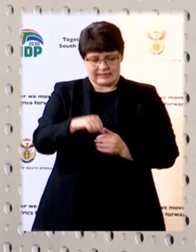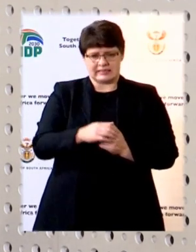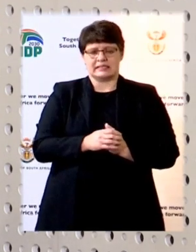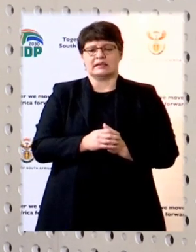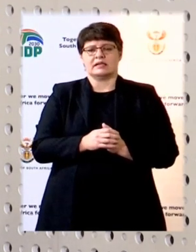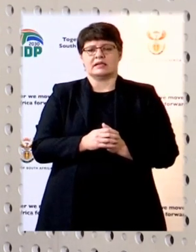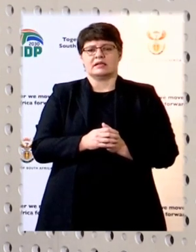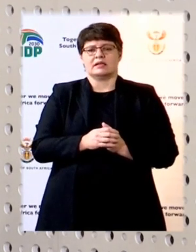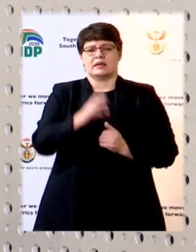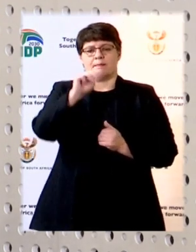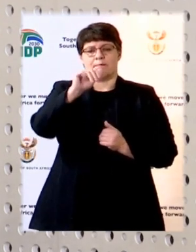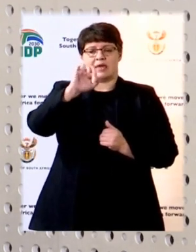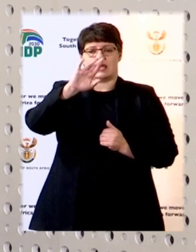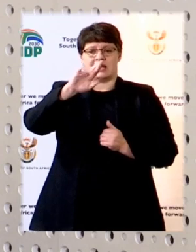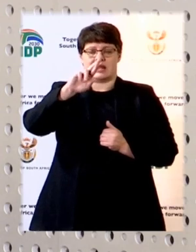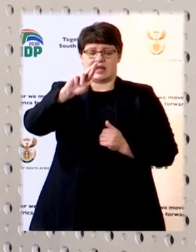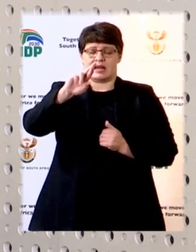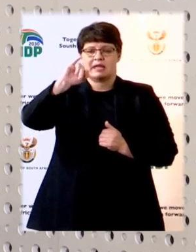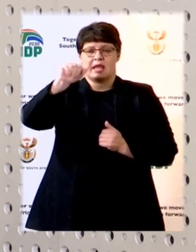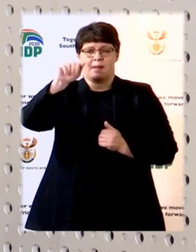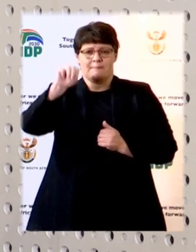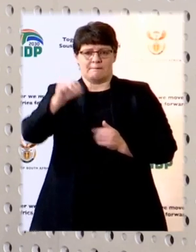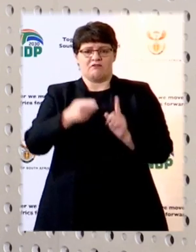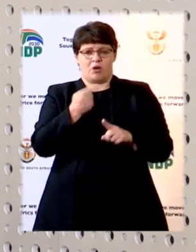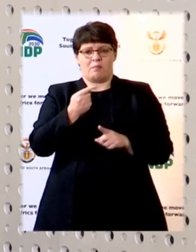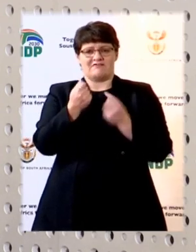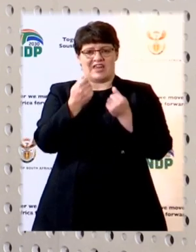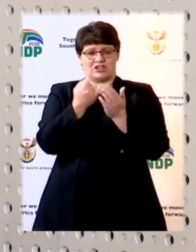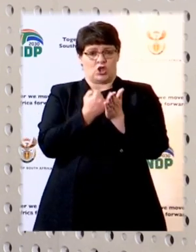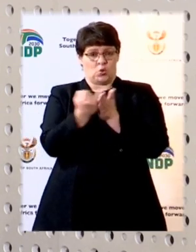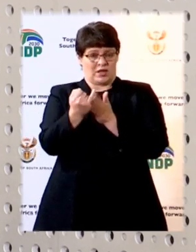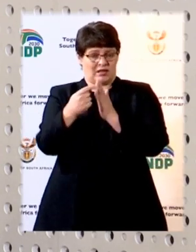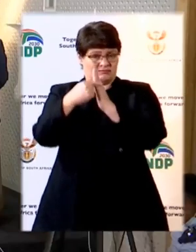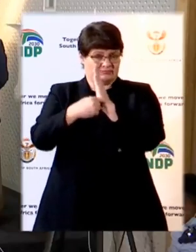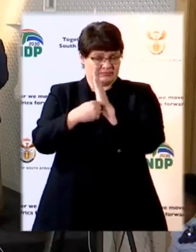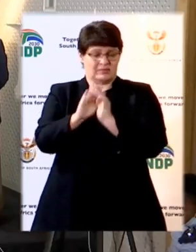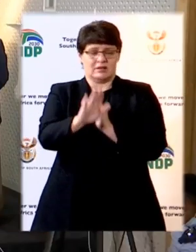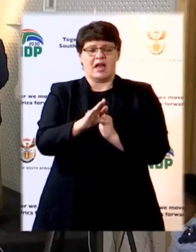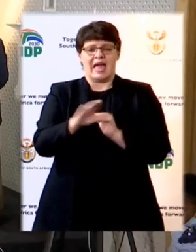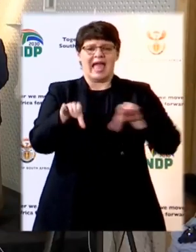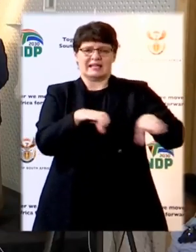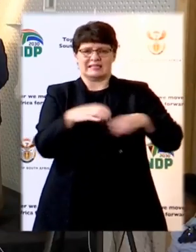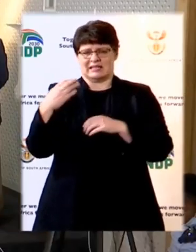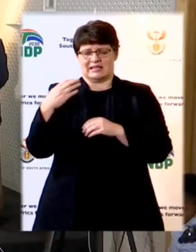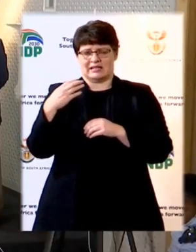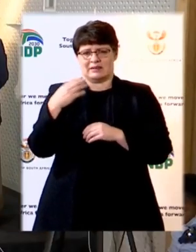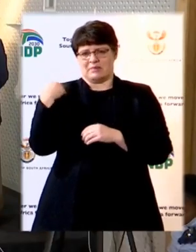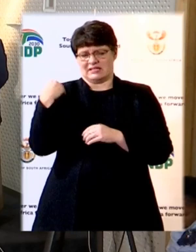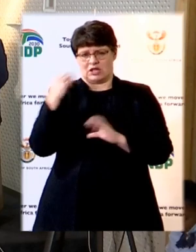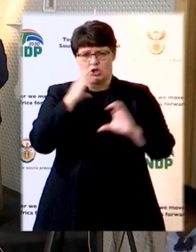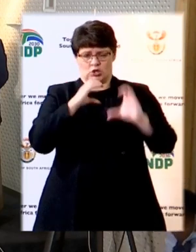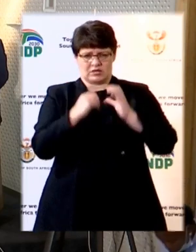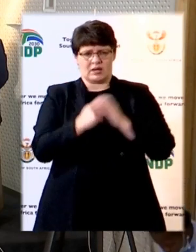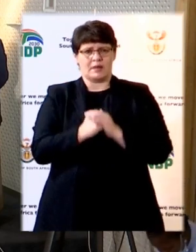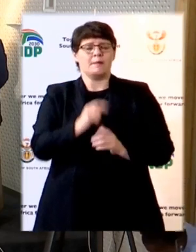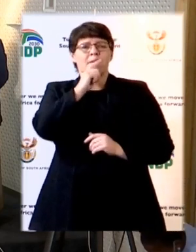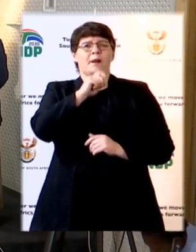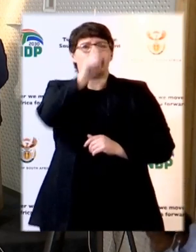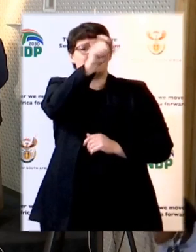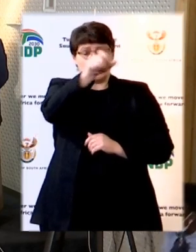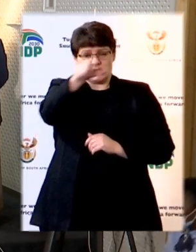there's a question from Lillian Issa from Quinn B to the Acting Minister of Communication. Will people over the age